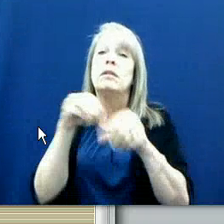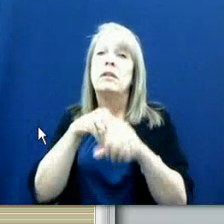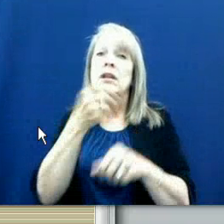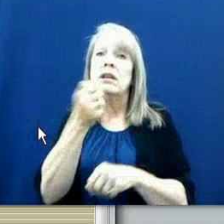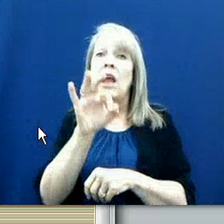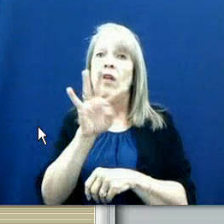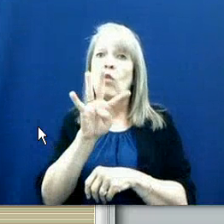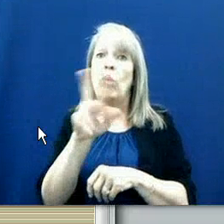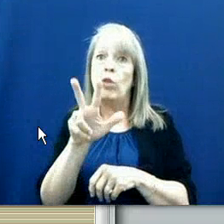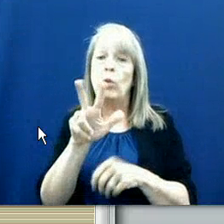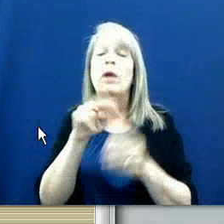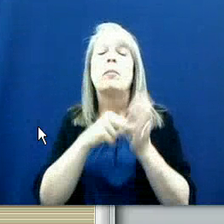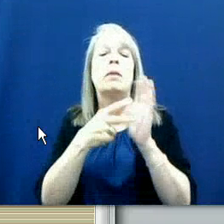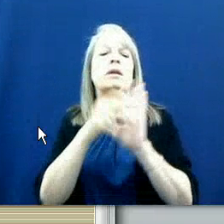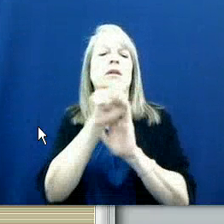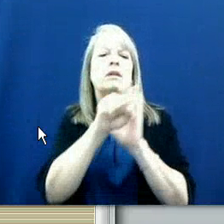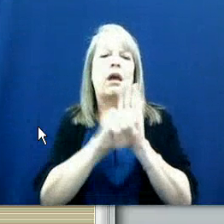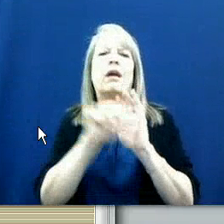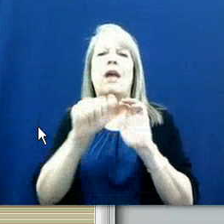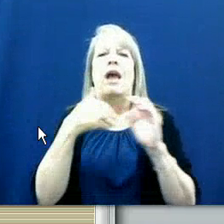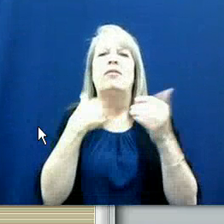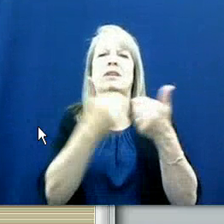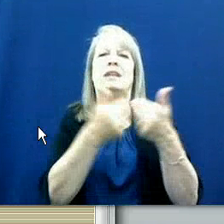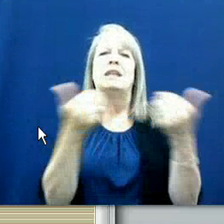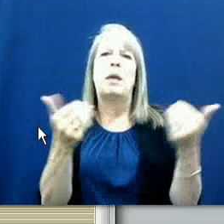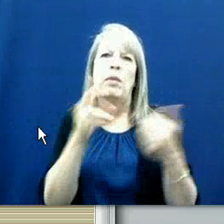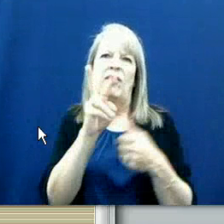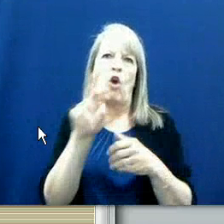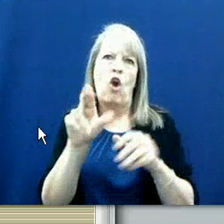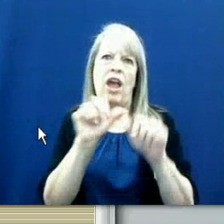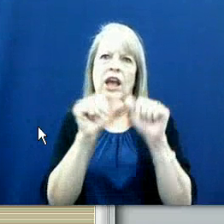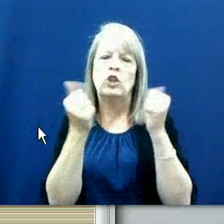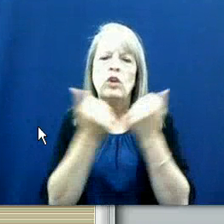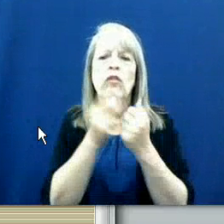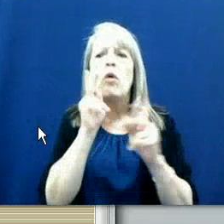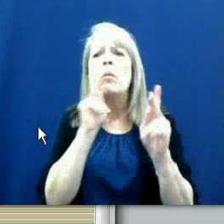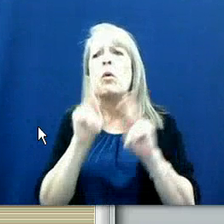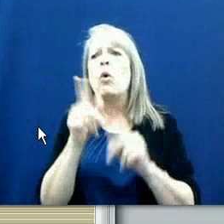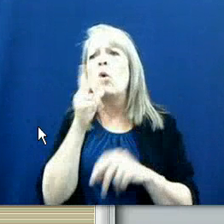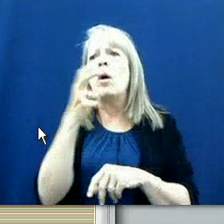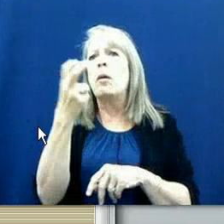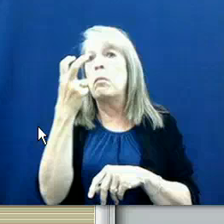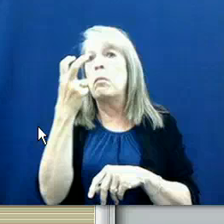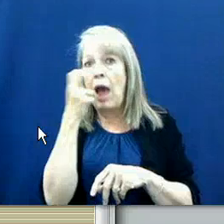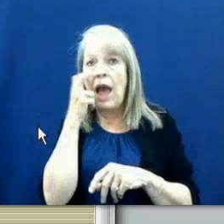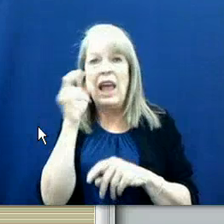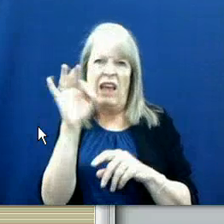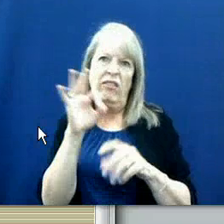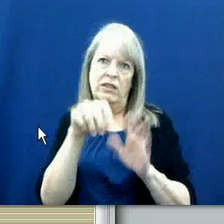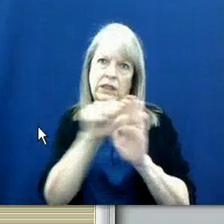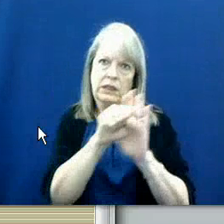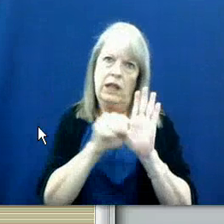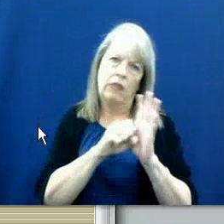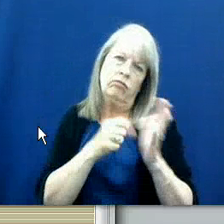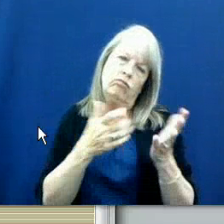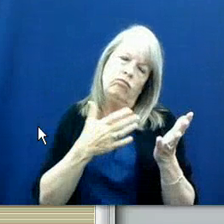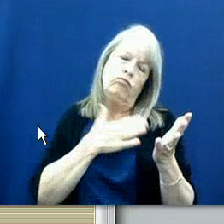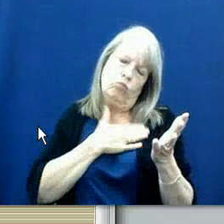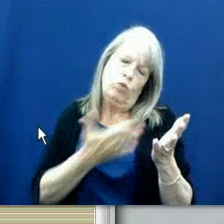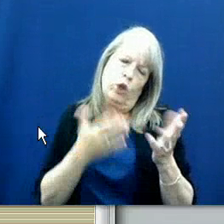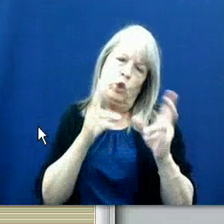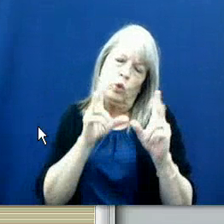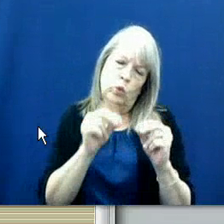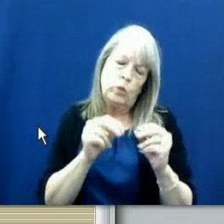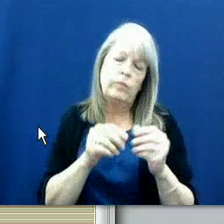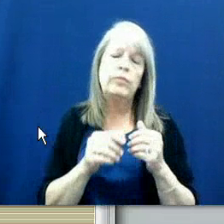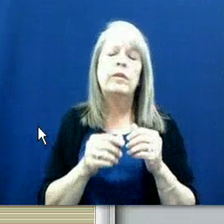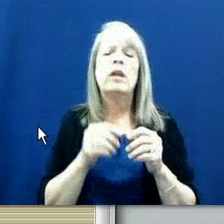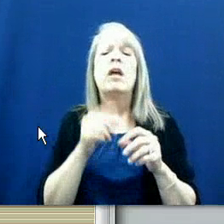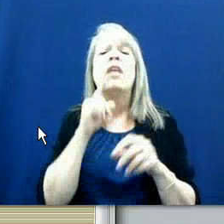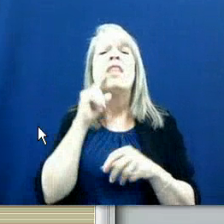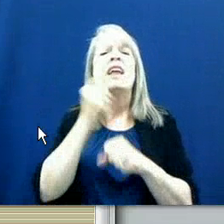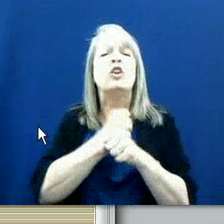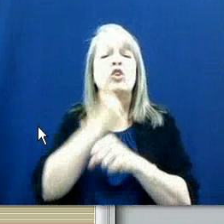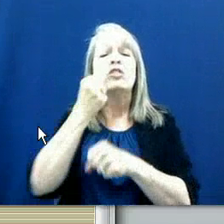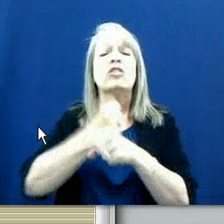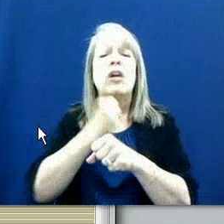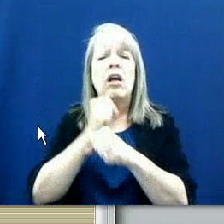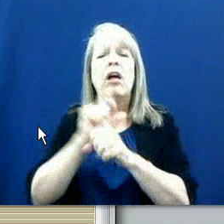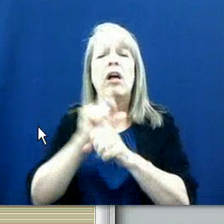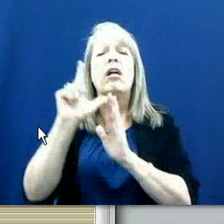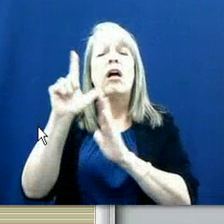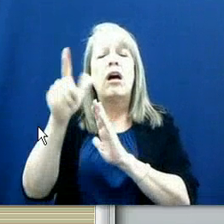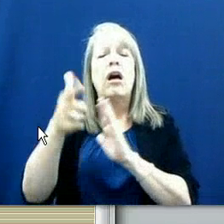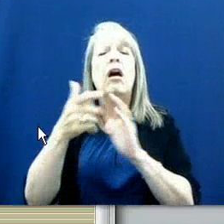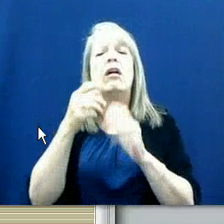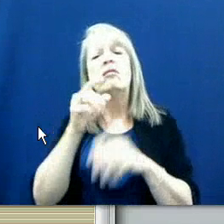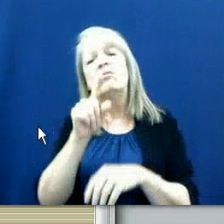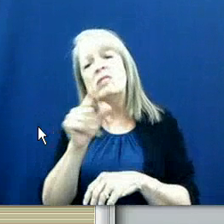create separate VR agencies for people with blindness, if the states chose to. In the decades that followed, as